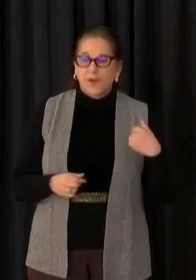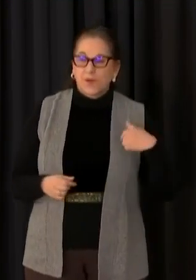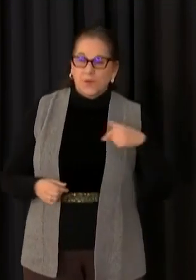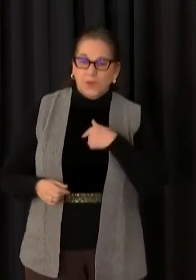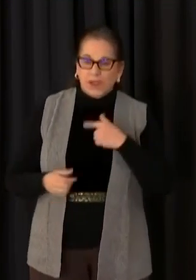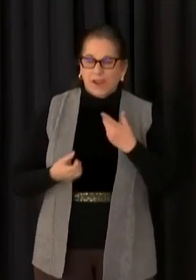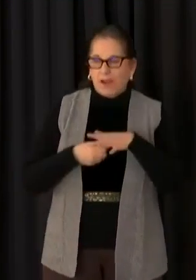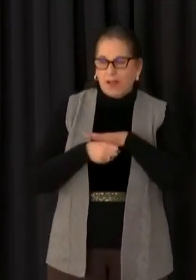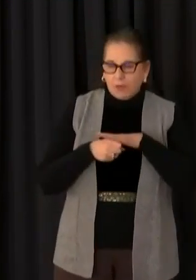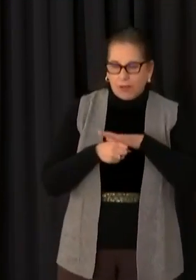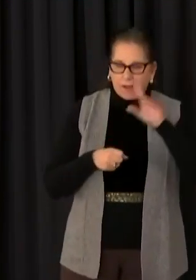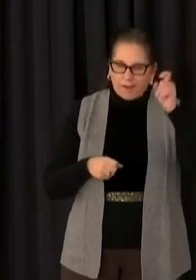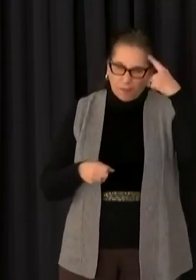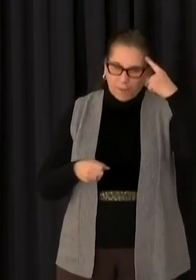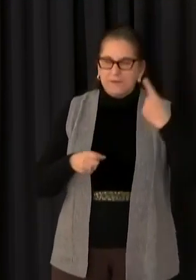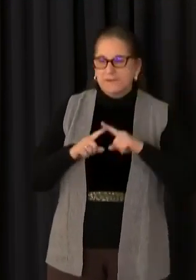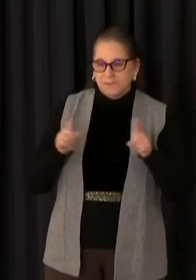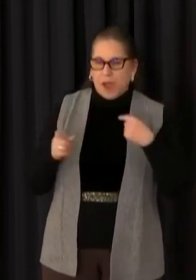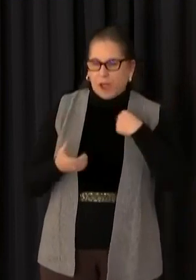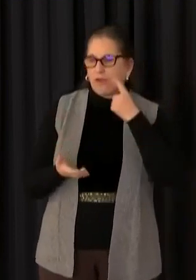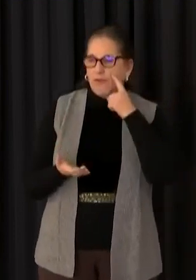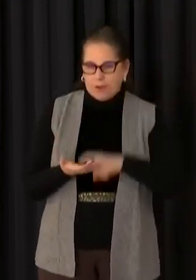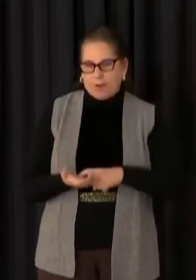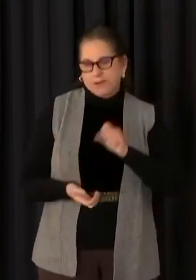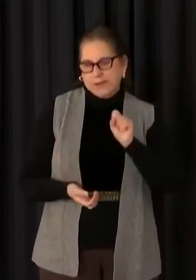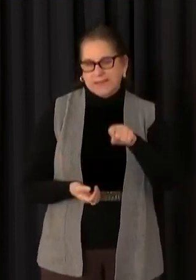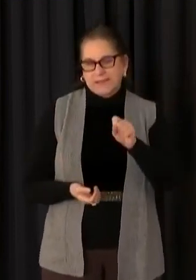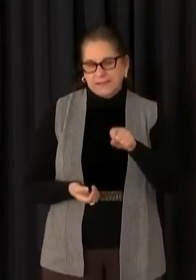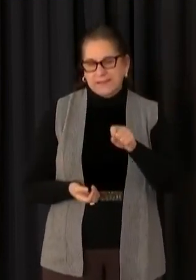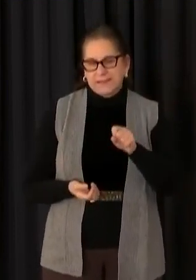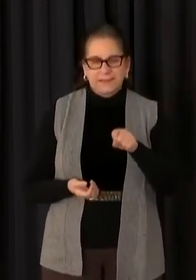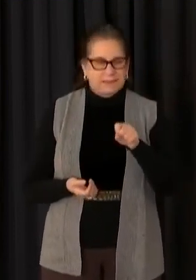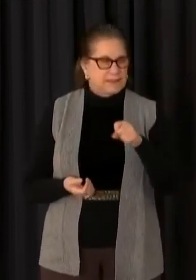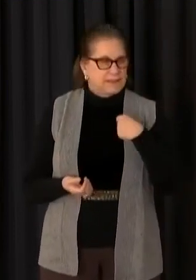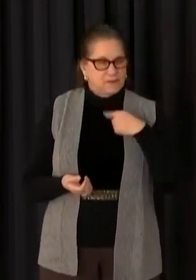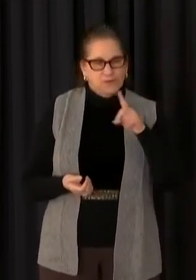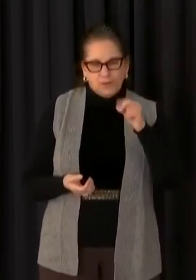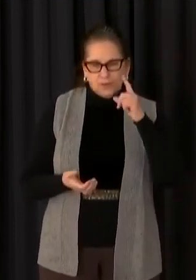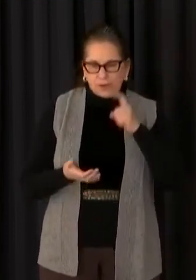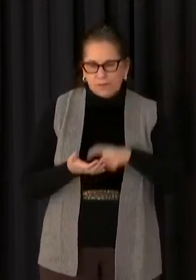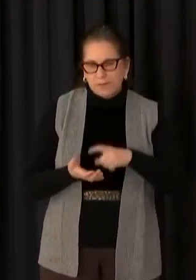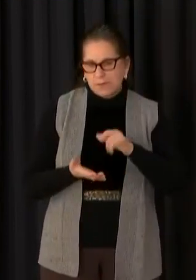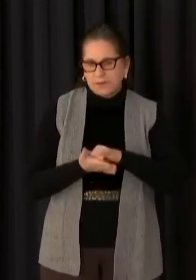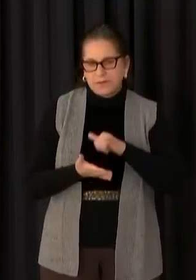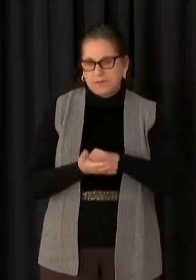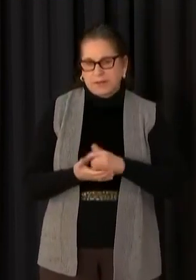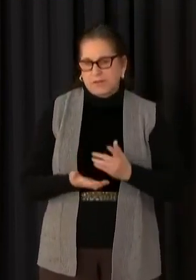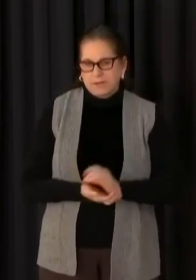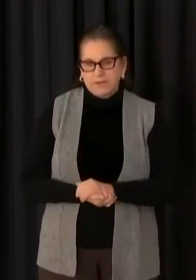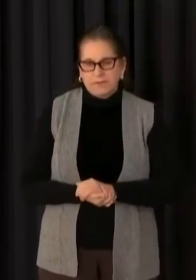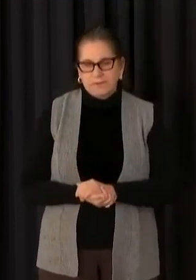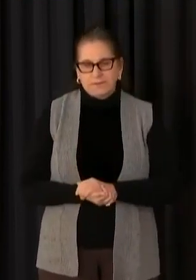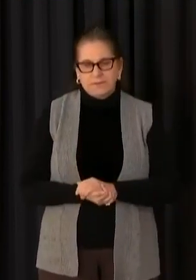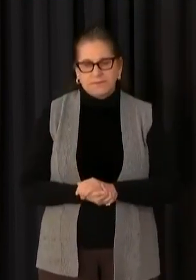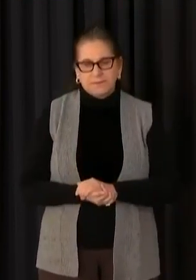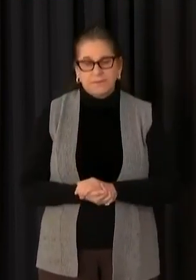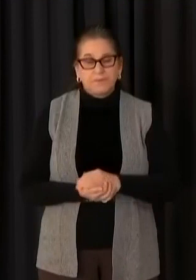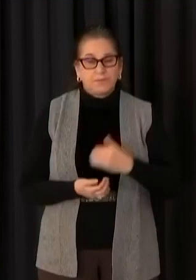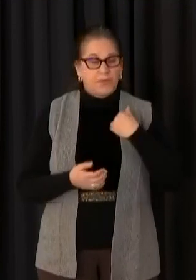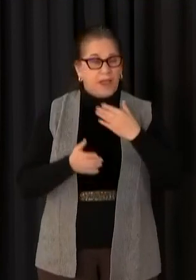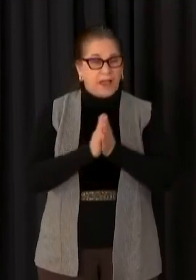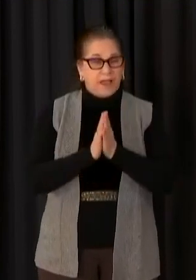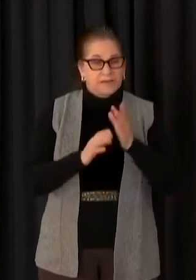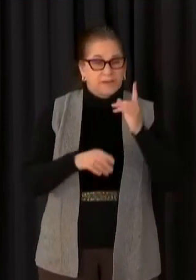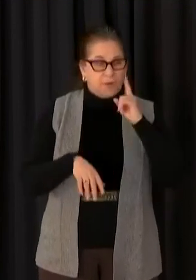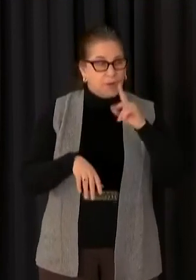I realized that that type of notice would be impossible this time when I asked for the National